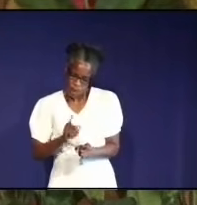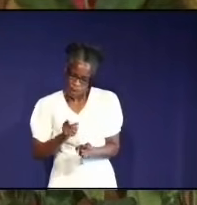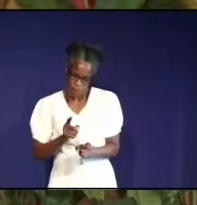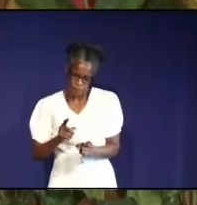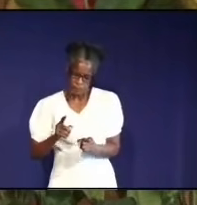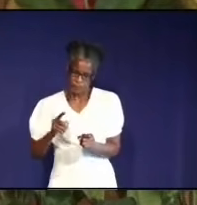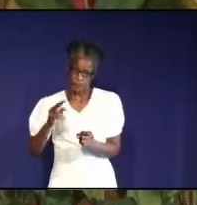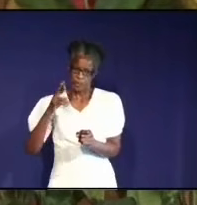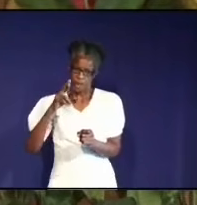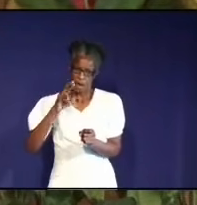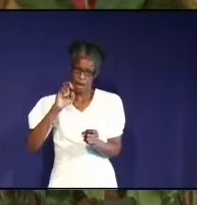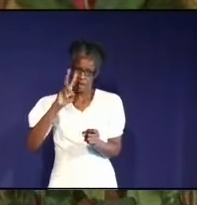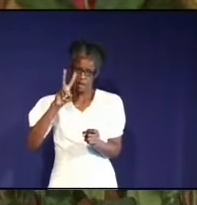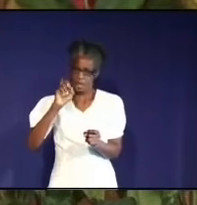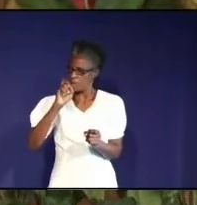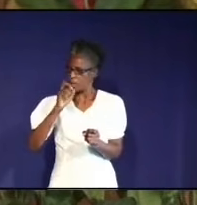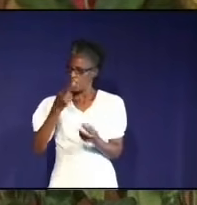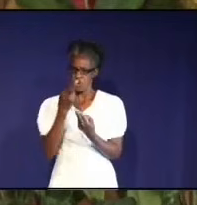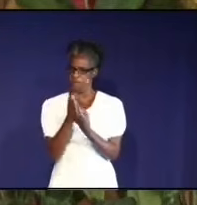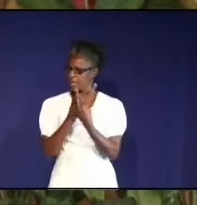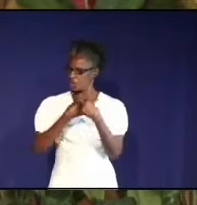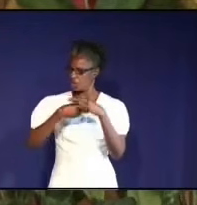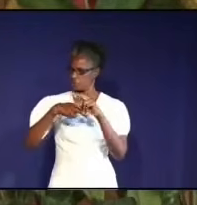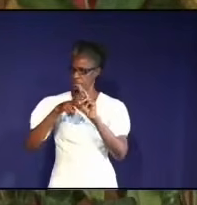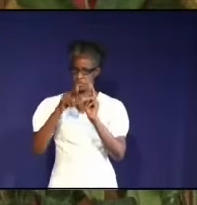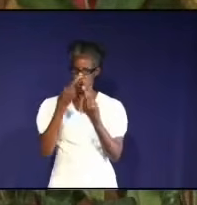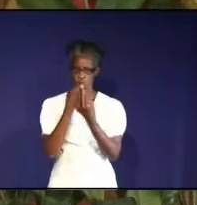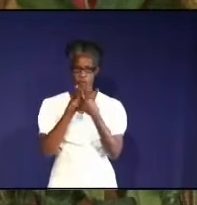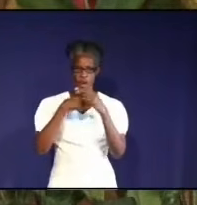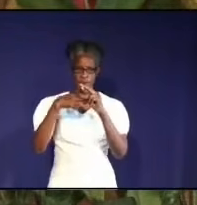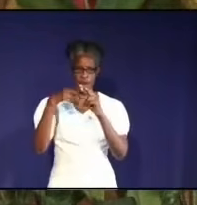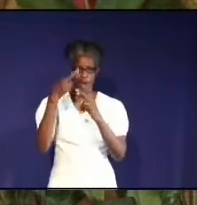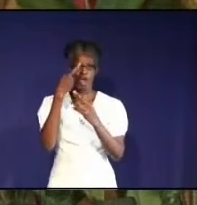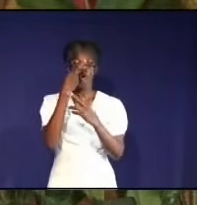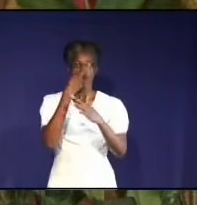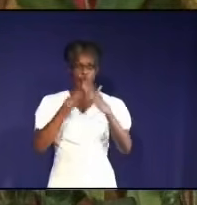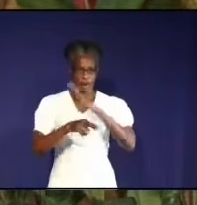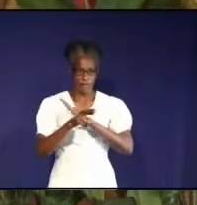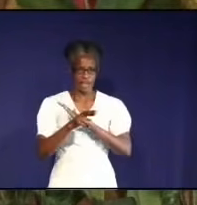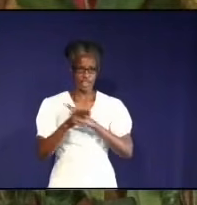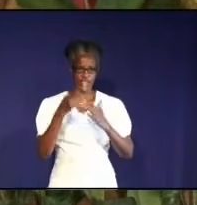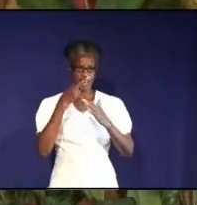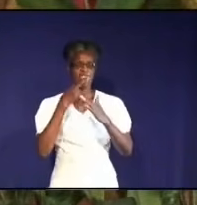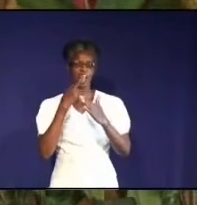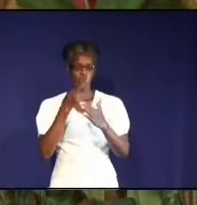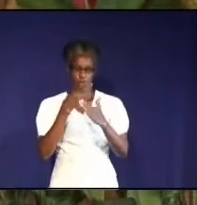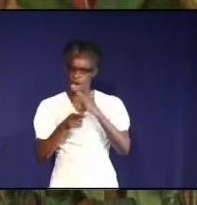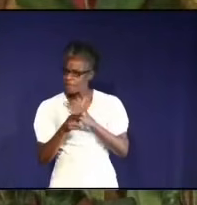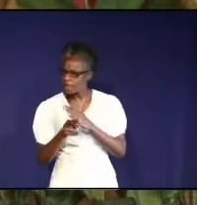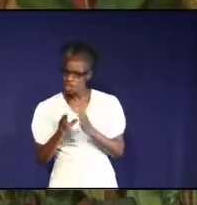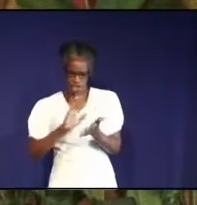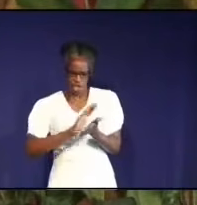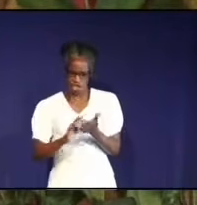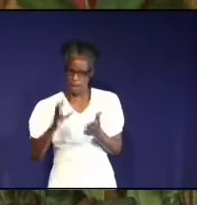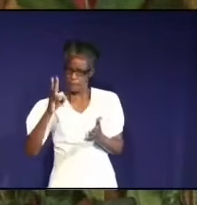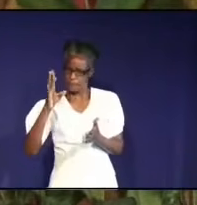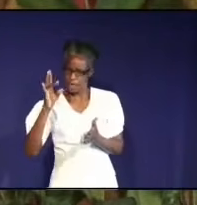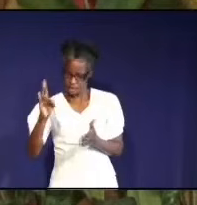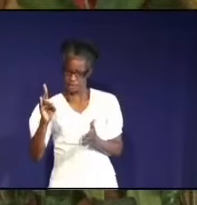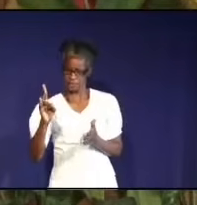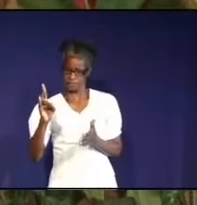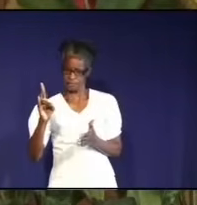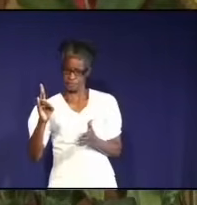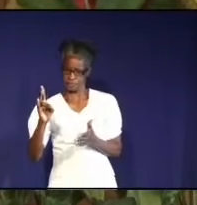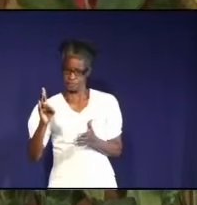We're going to the book of Revelation. We're going to Revelation chapter 7.